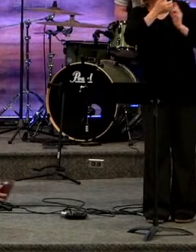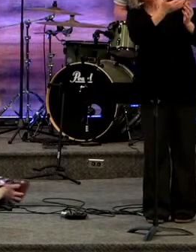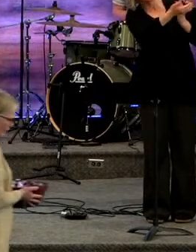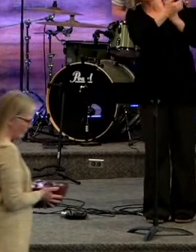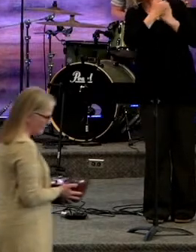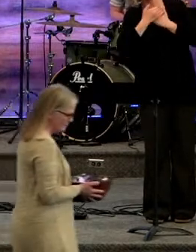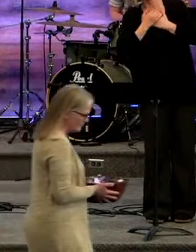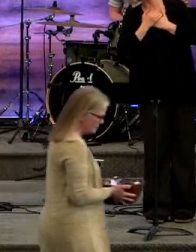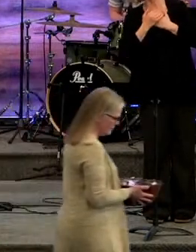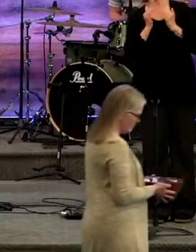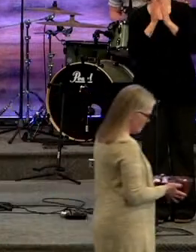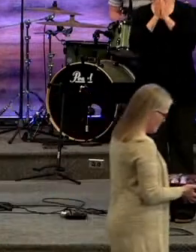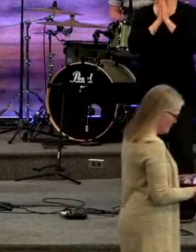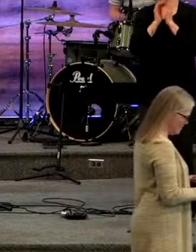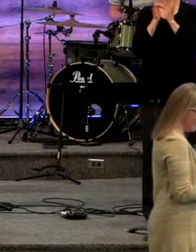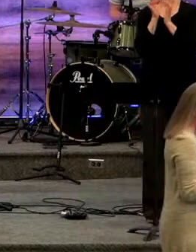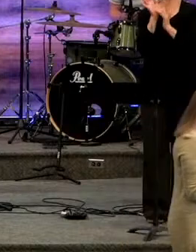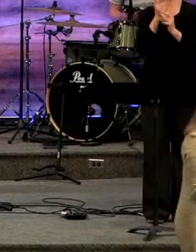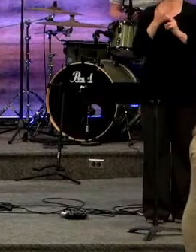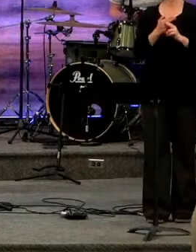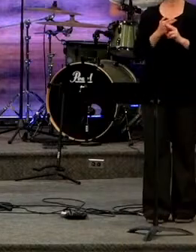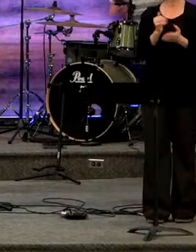In Jesus' name, amen.